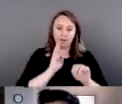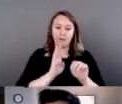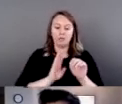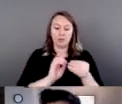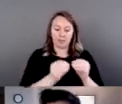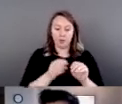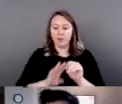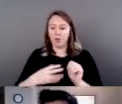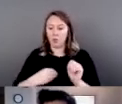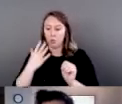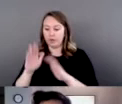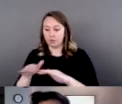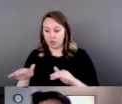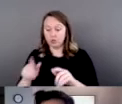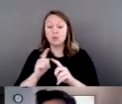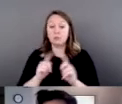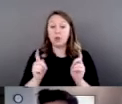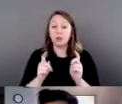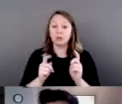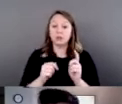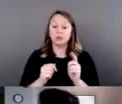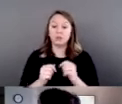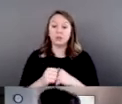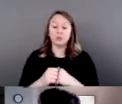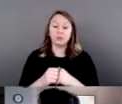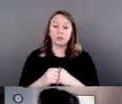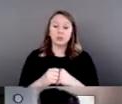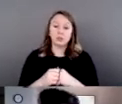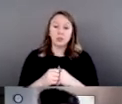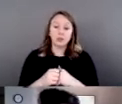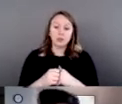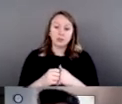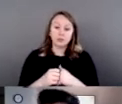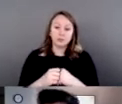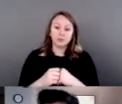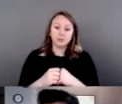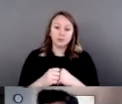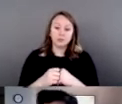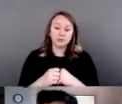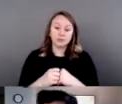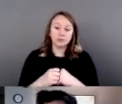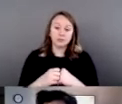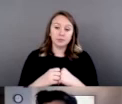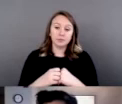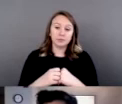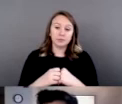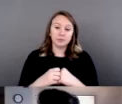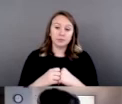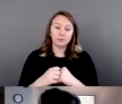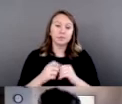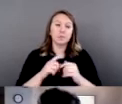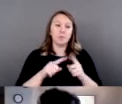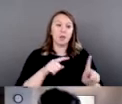found that they might be abused at a rate that is similar to or less than that of African